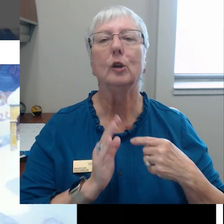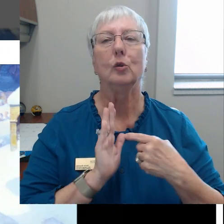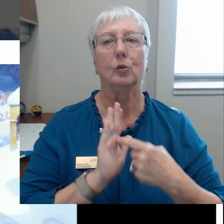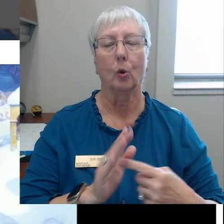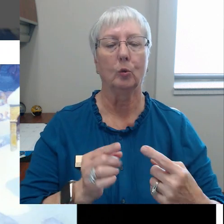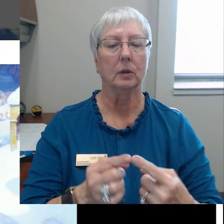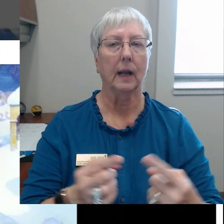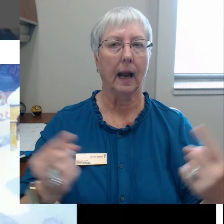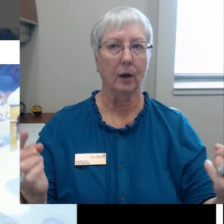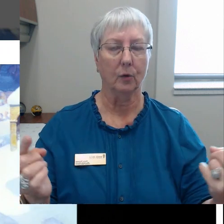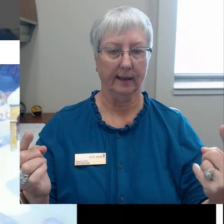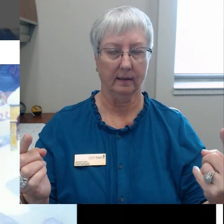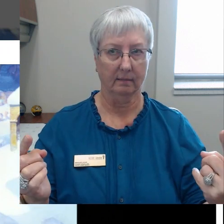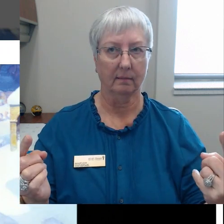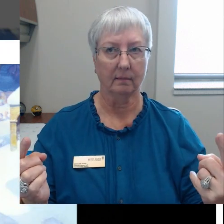contrast.